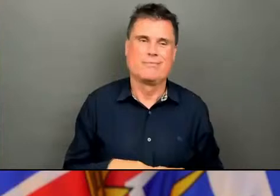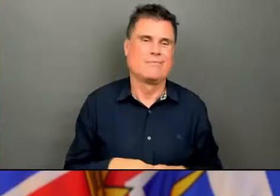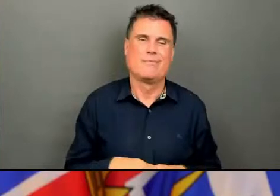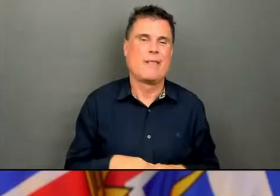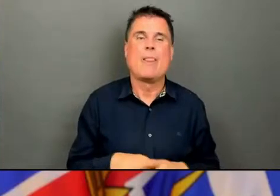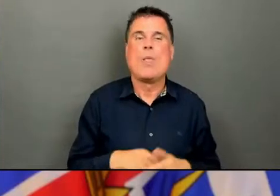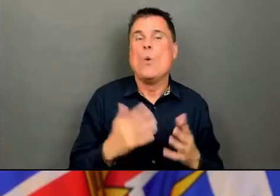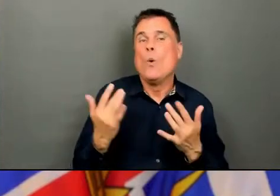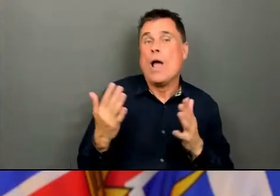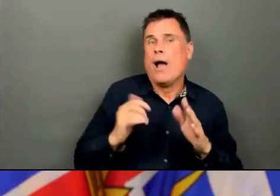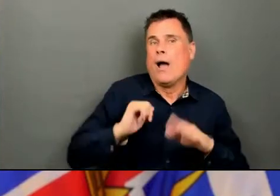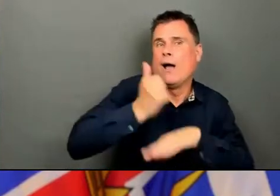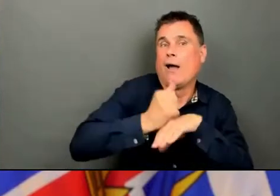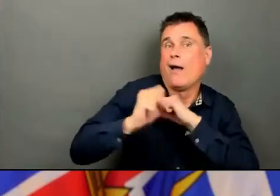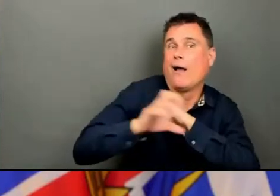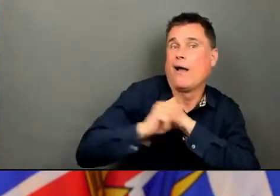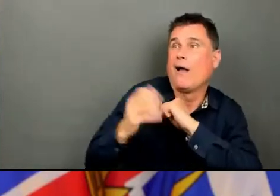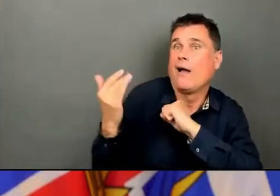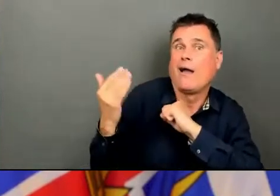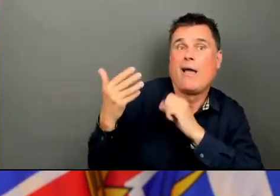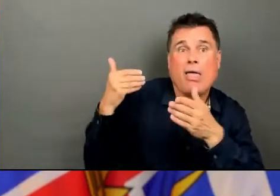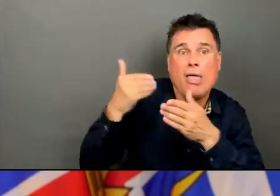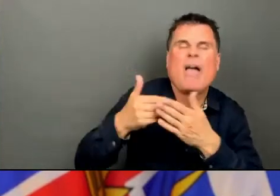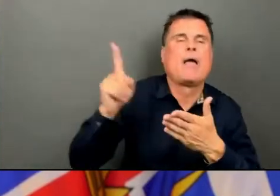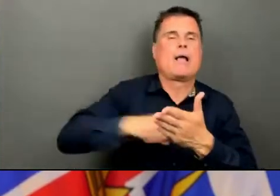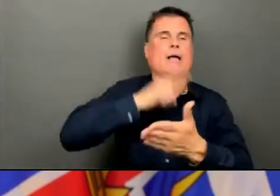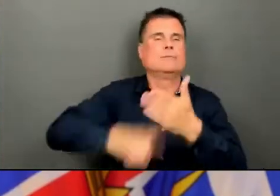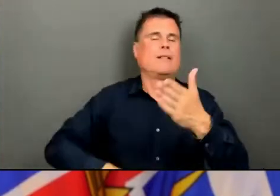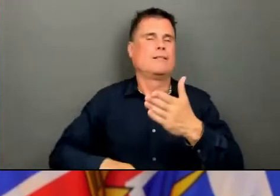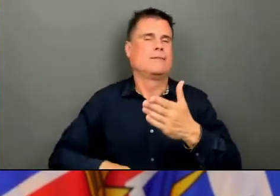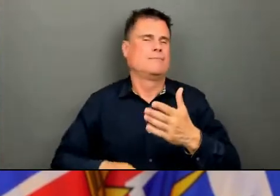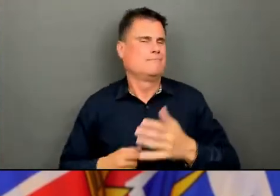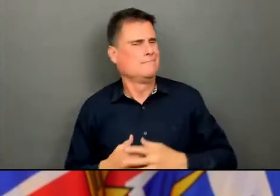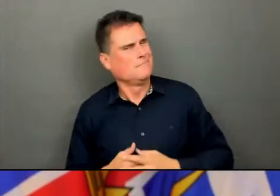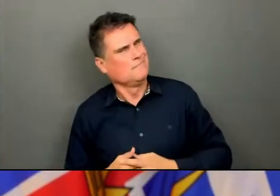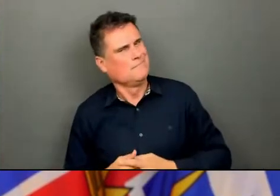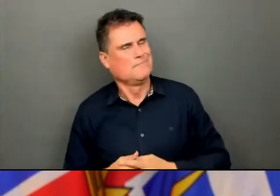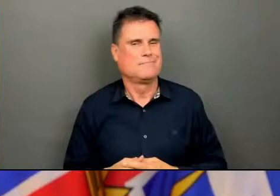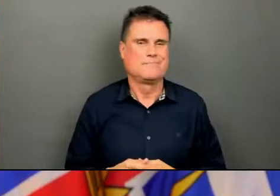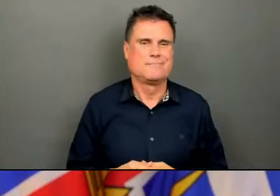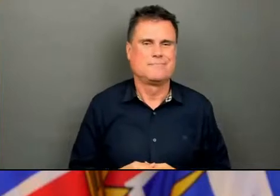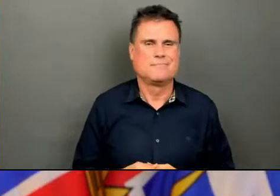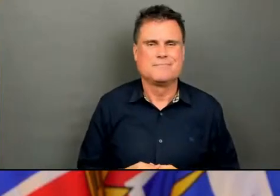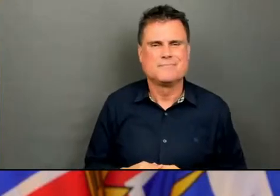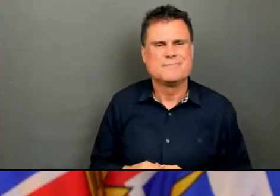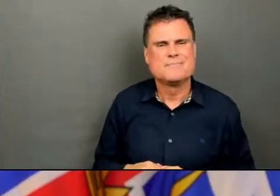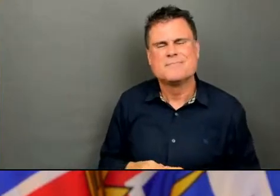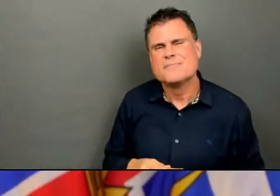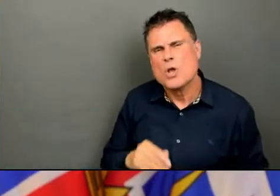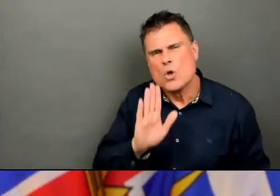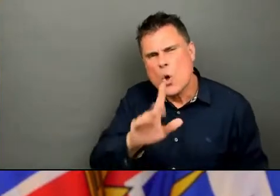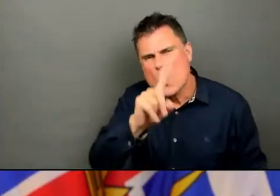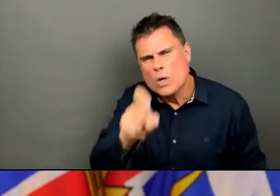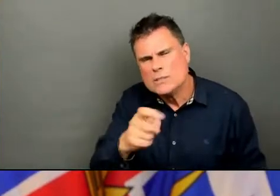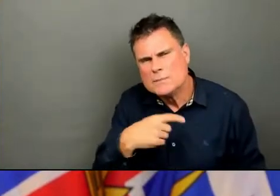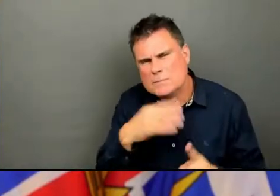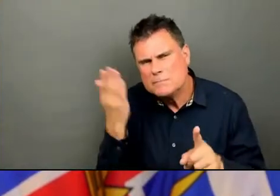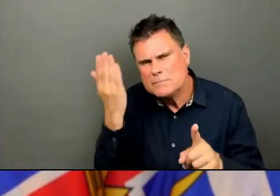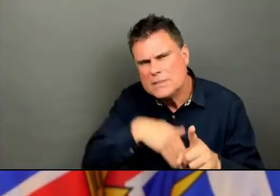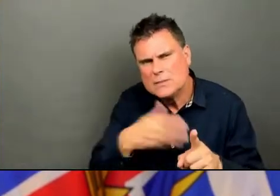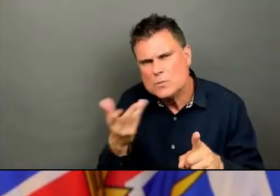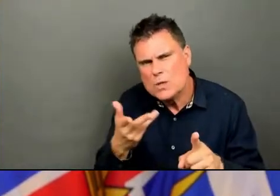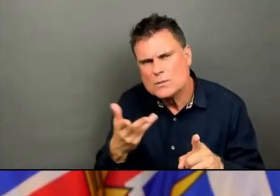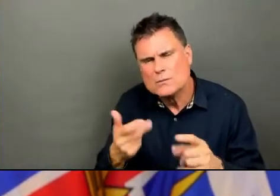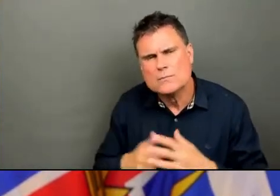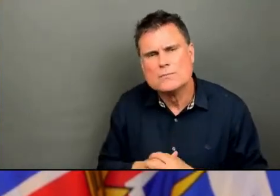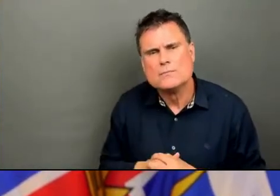place. And Marcella, sorry, Marcella, I missed, there was another part to that question that I'm not sure I